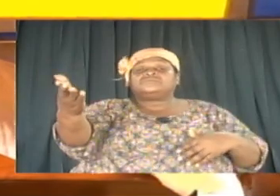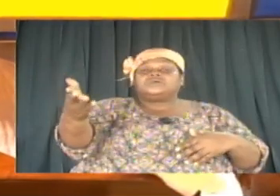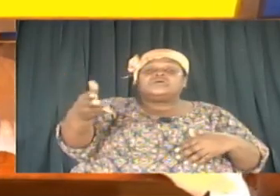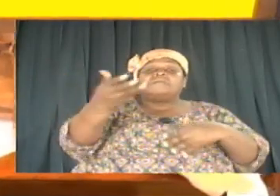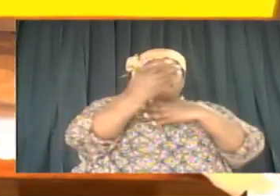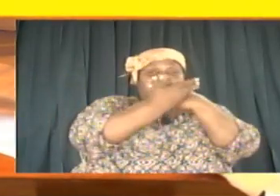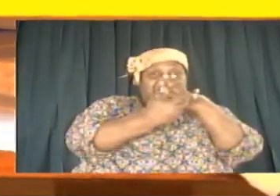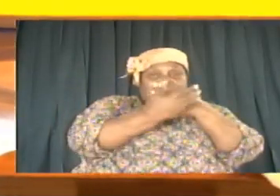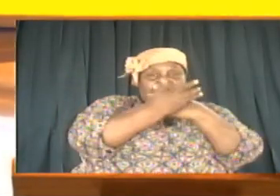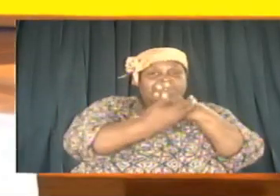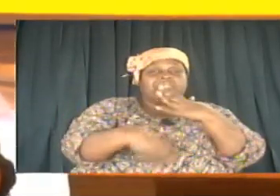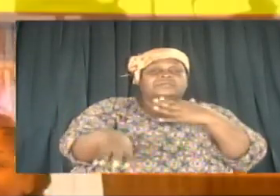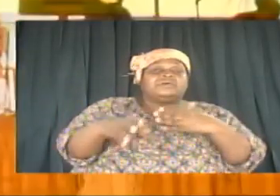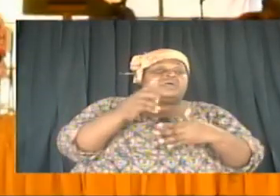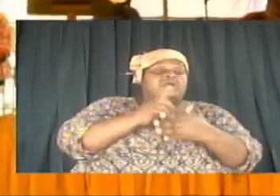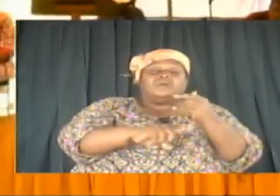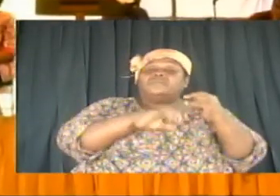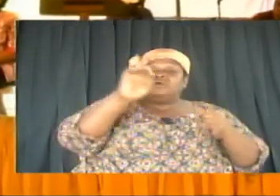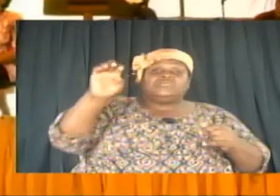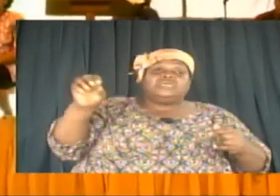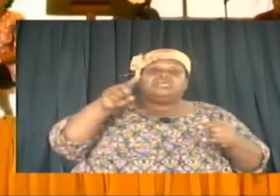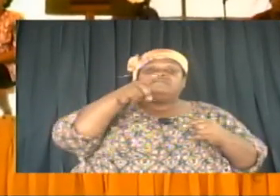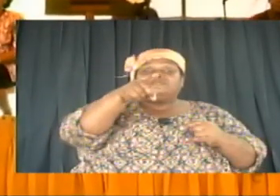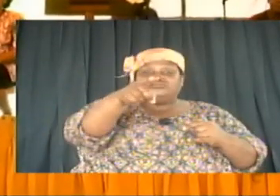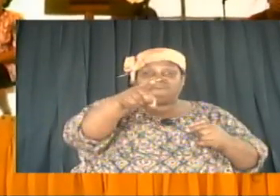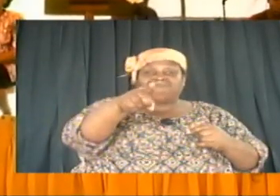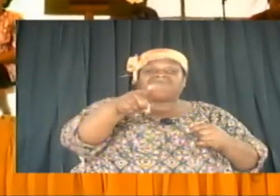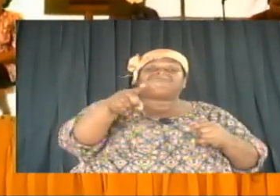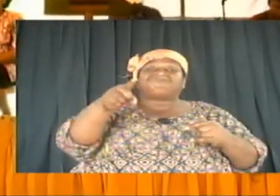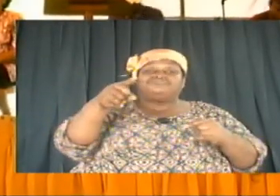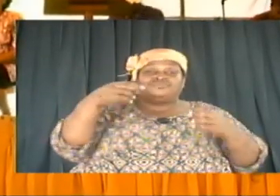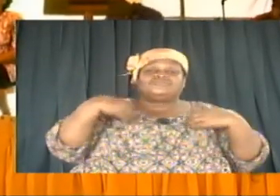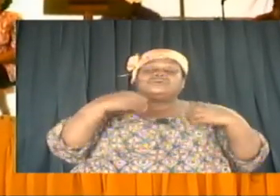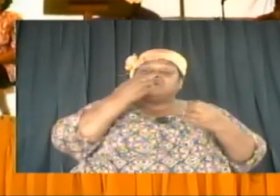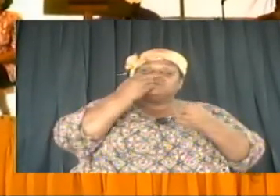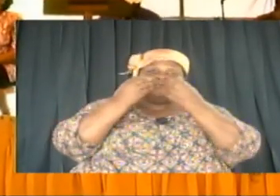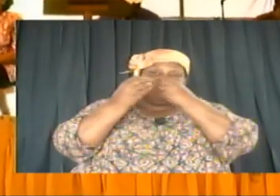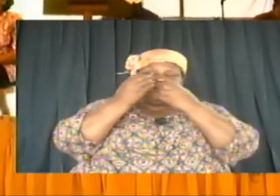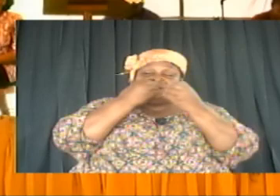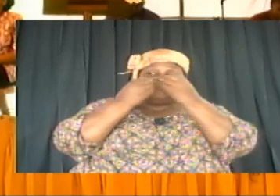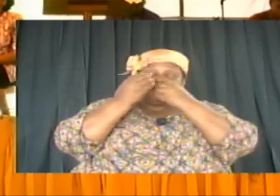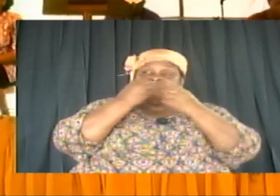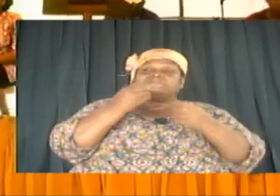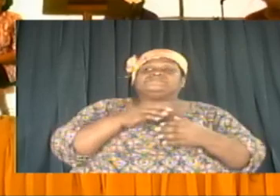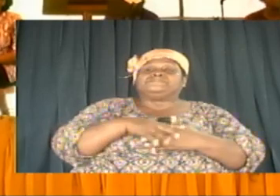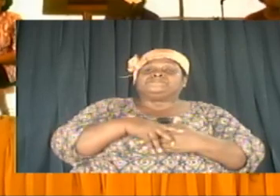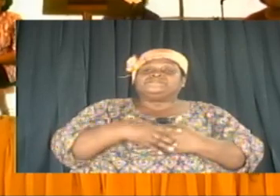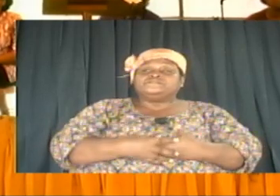bread or whatever uneven facility it is.